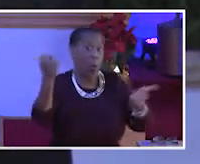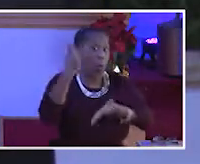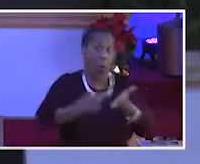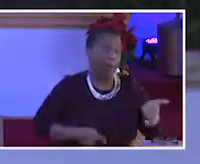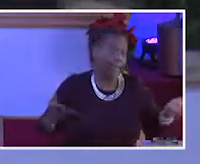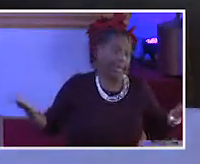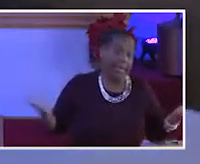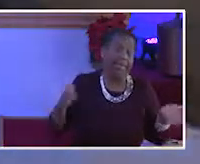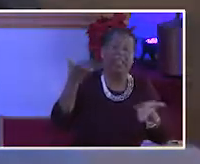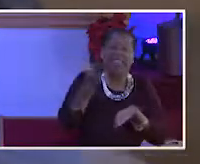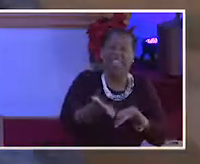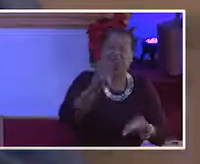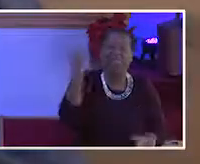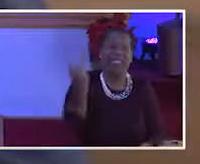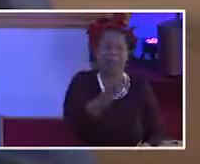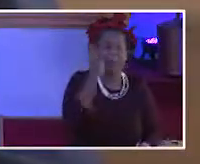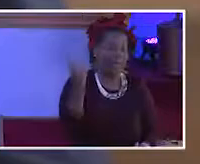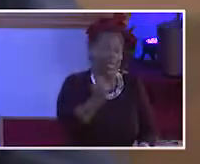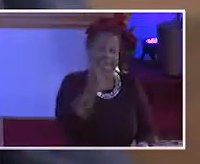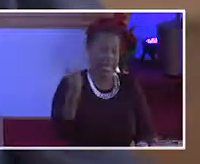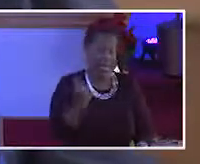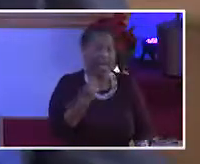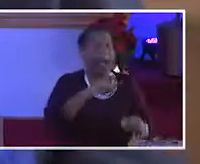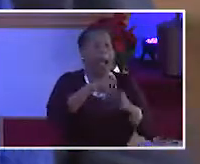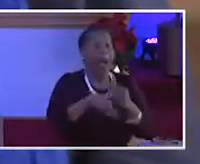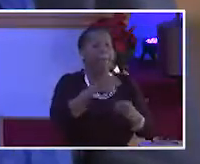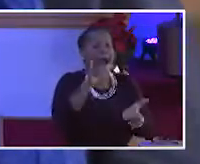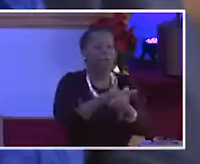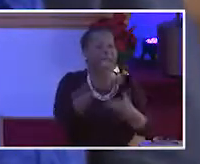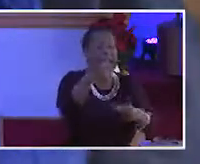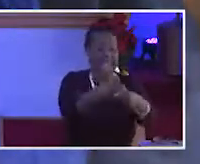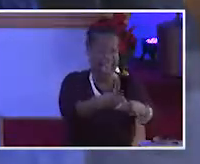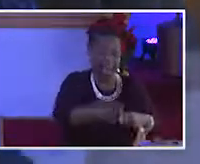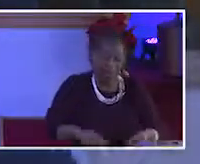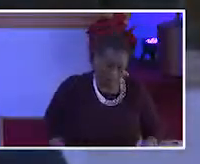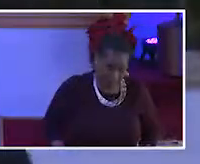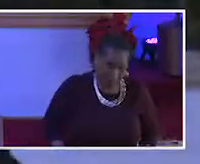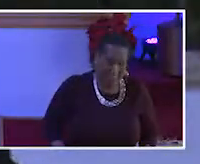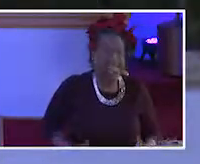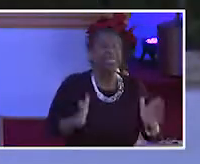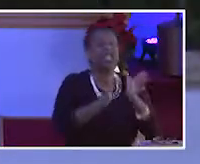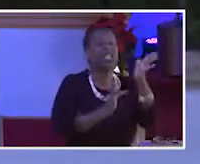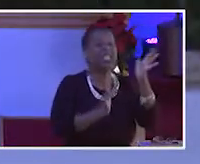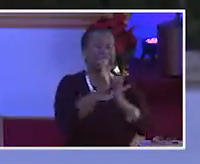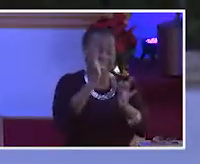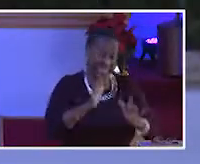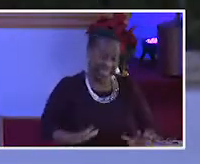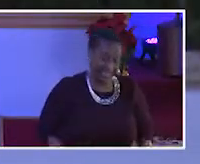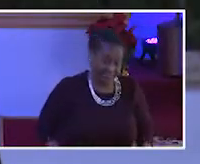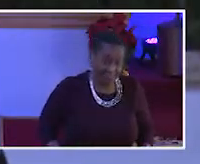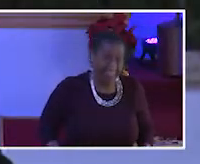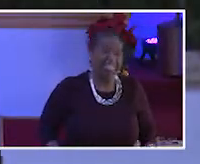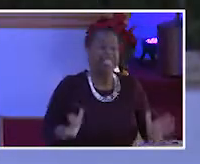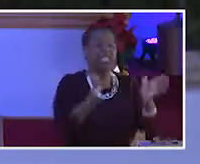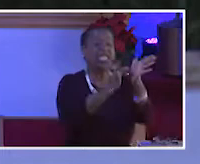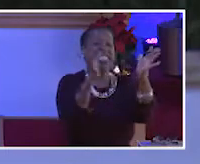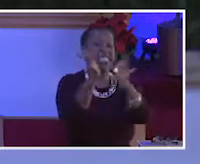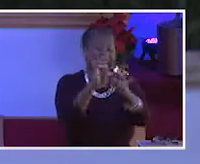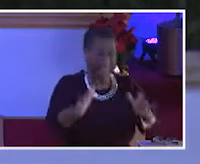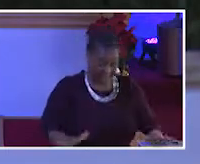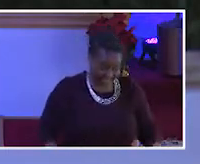There's something about that name. Jesus.